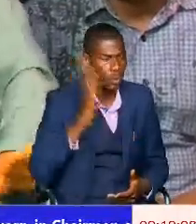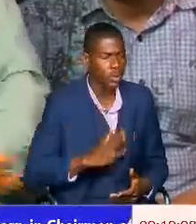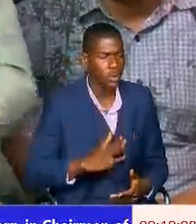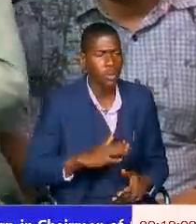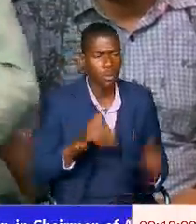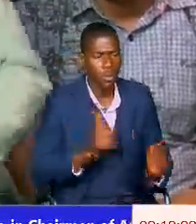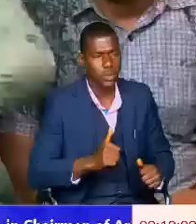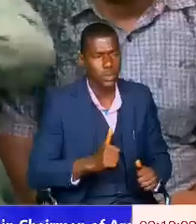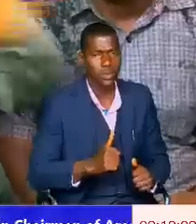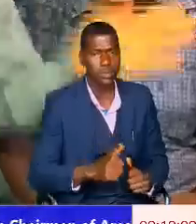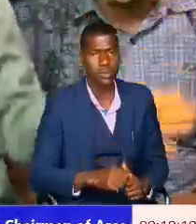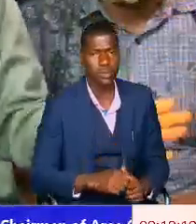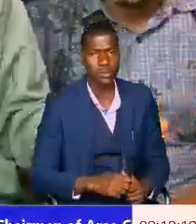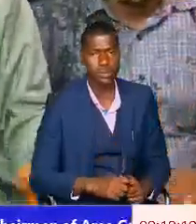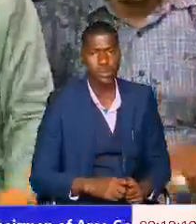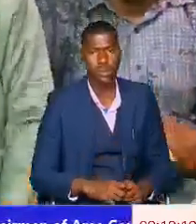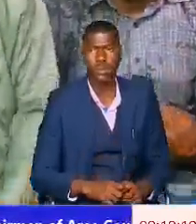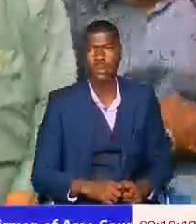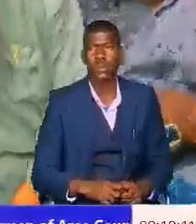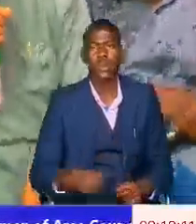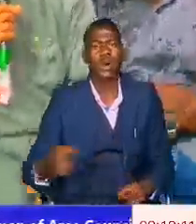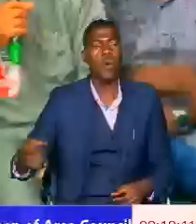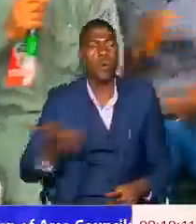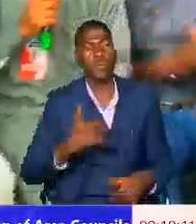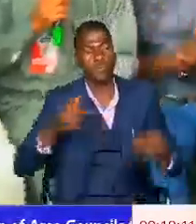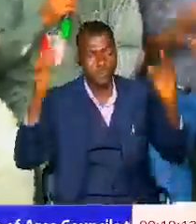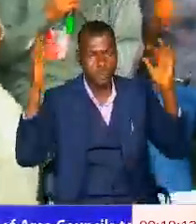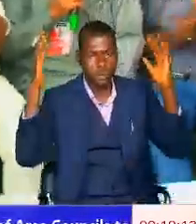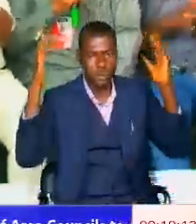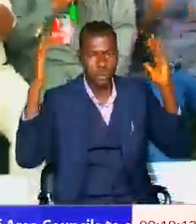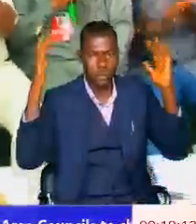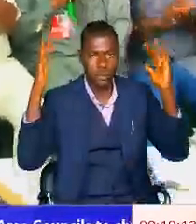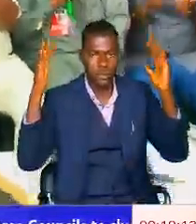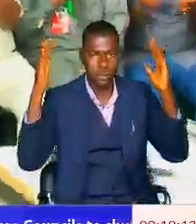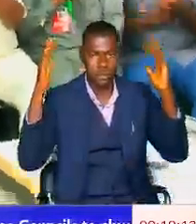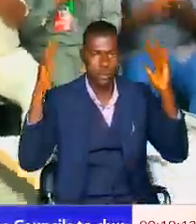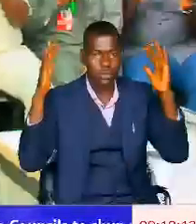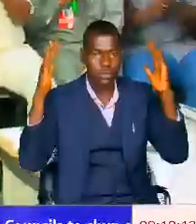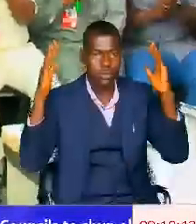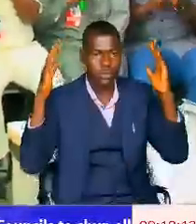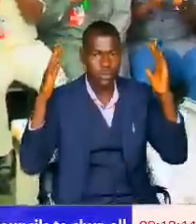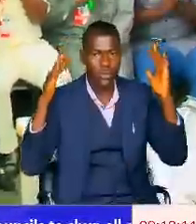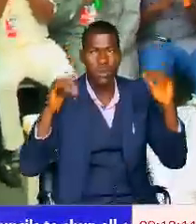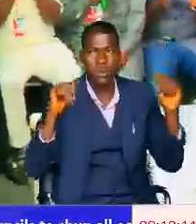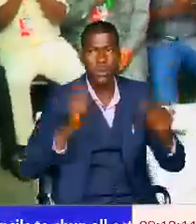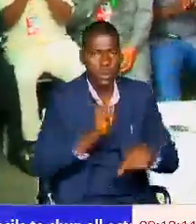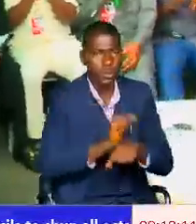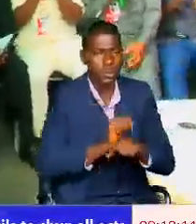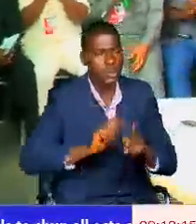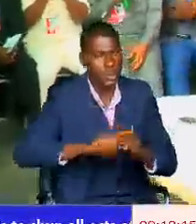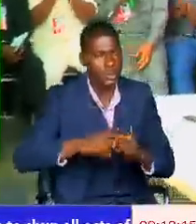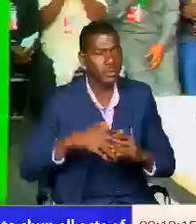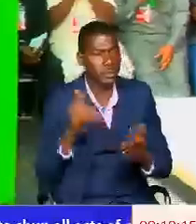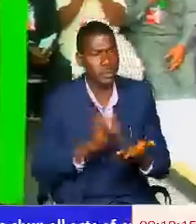fully with all his rank. Hey! You